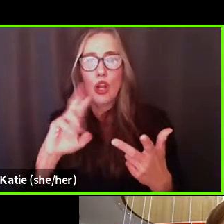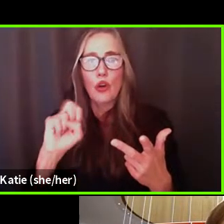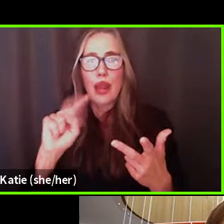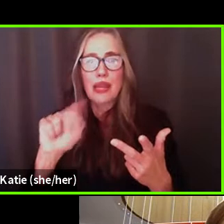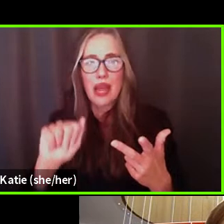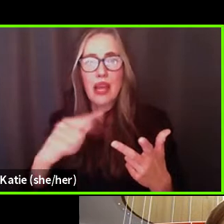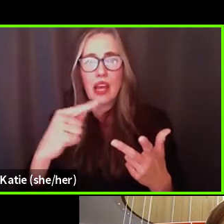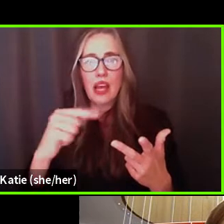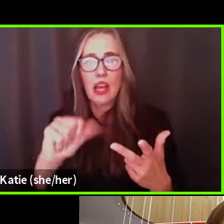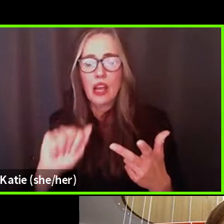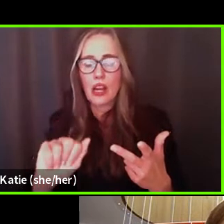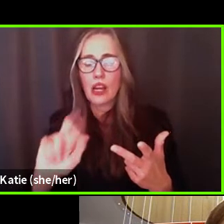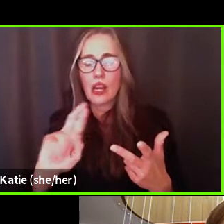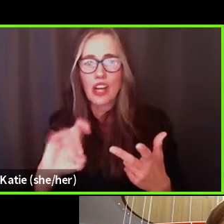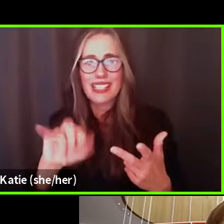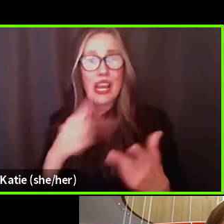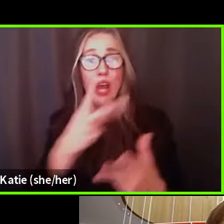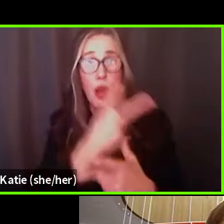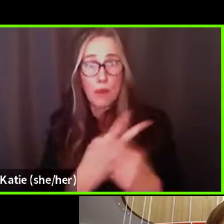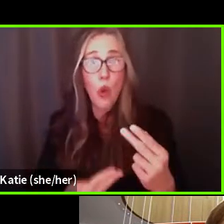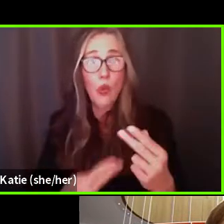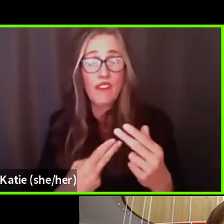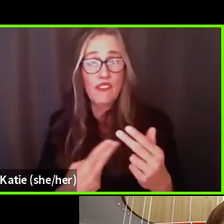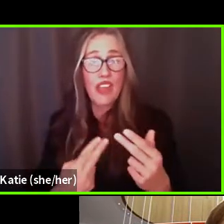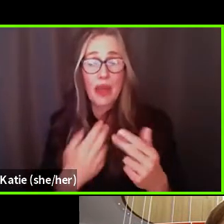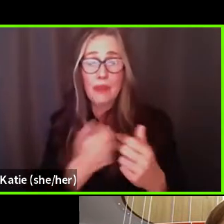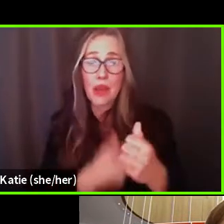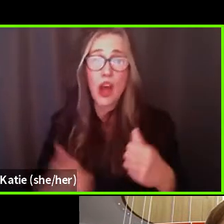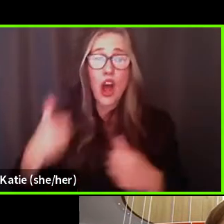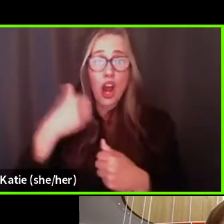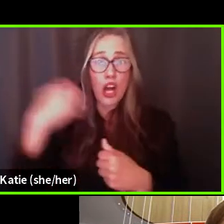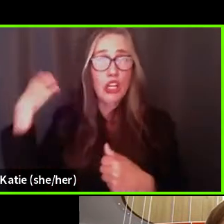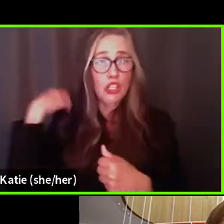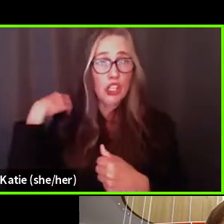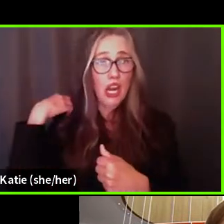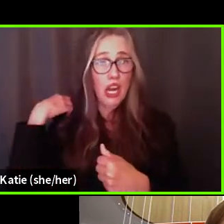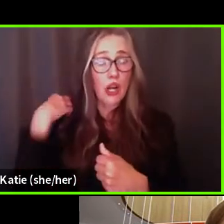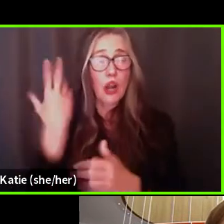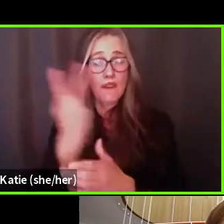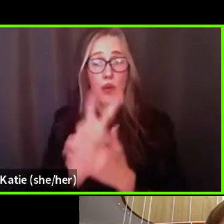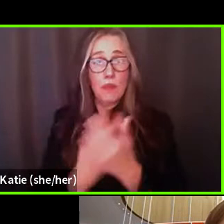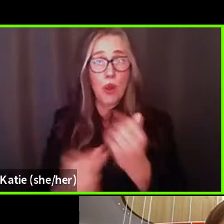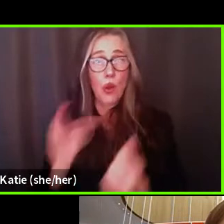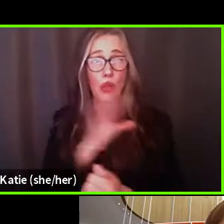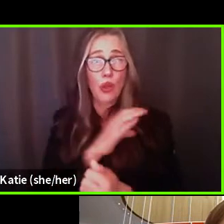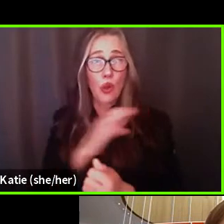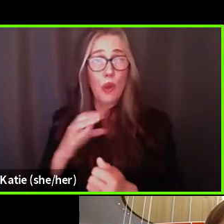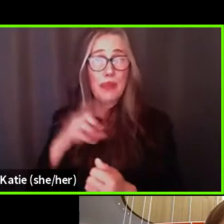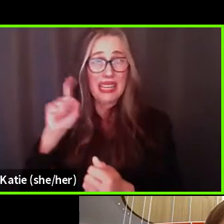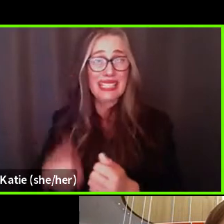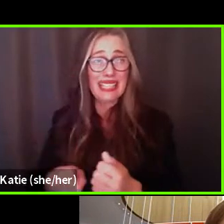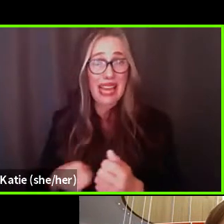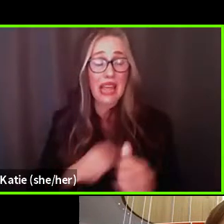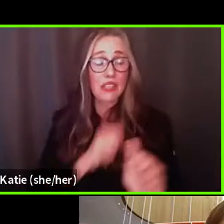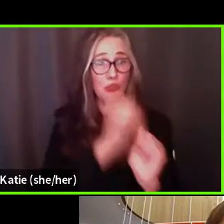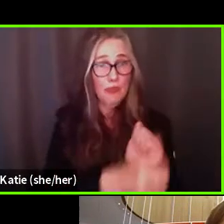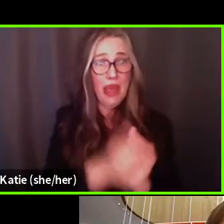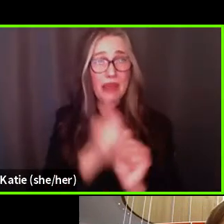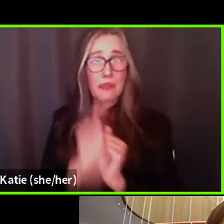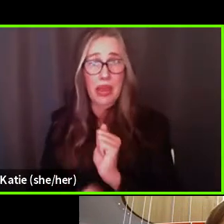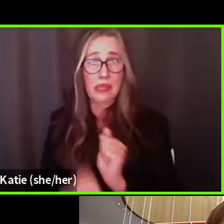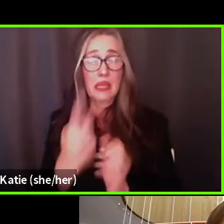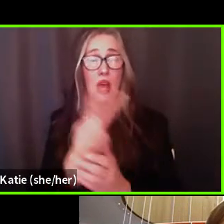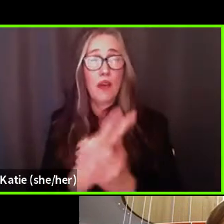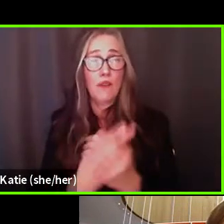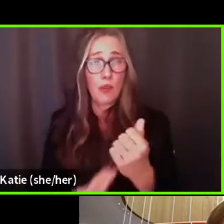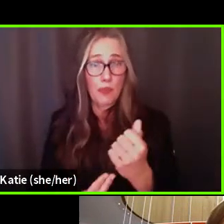budget subcommittees that our budget request had to go through on both the senate and assembly side and we're also very